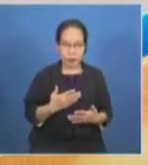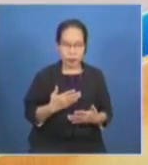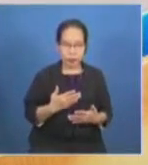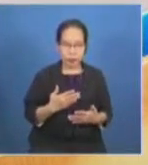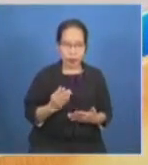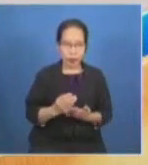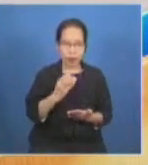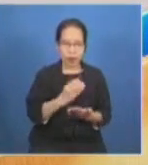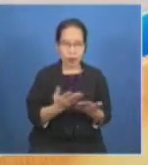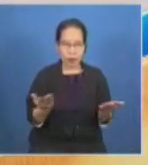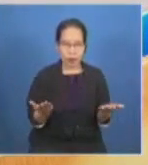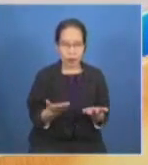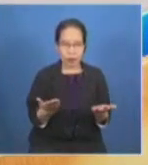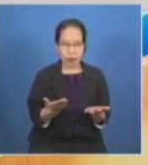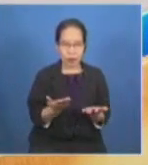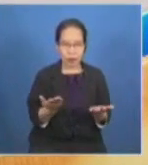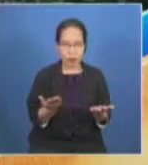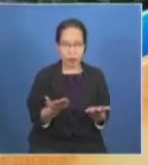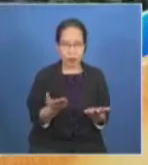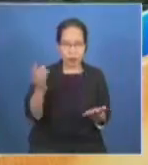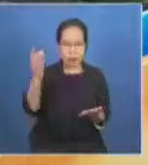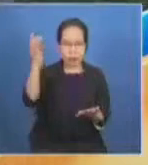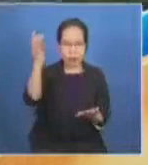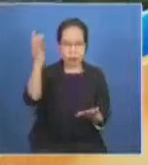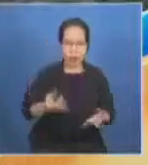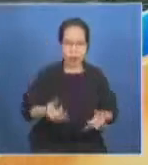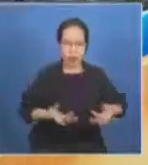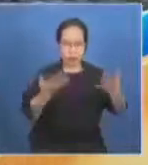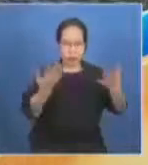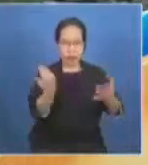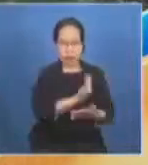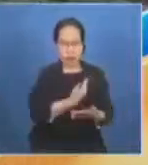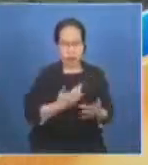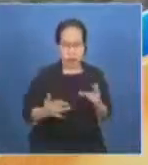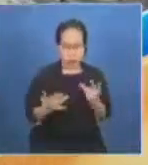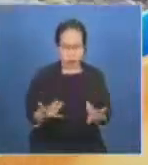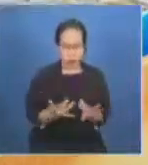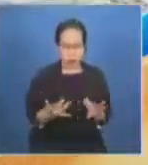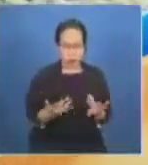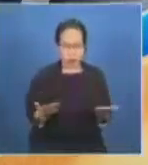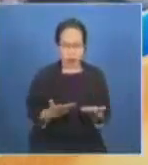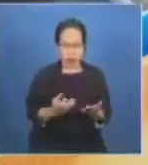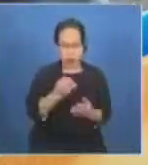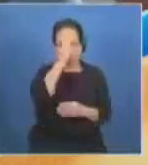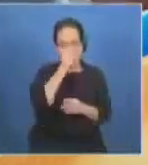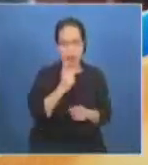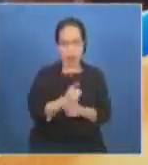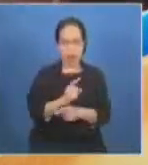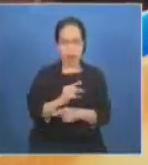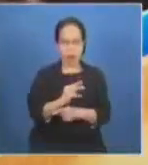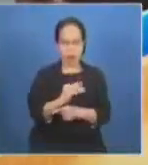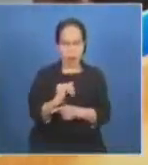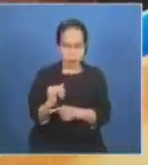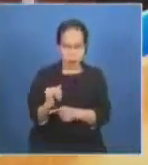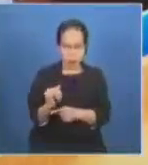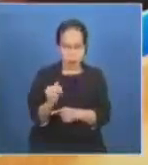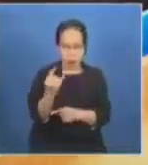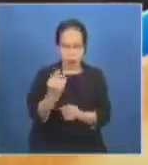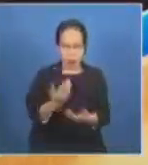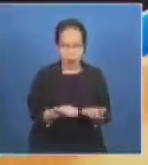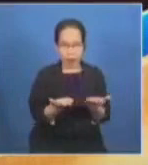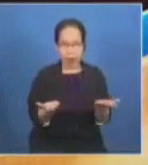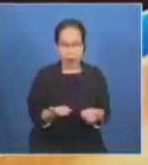Of course, there is a lightness in our hearts for us to see brothers and sisters. The MCGI is here to help